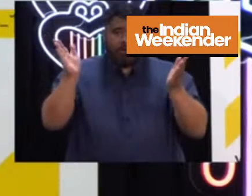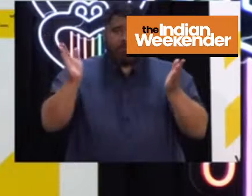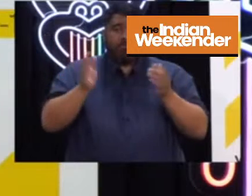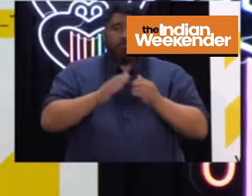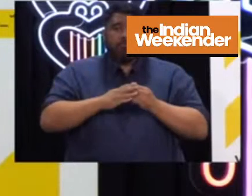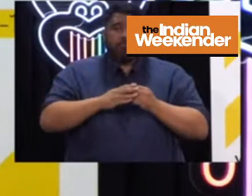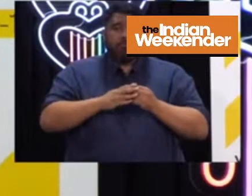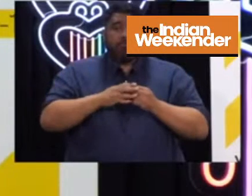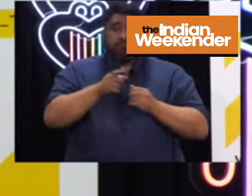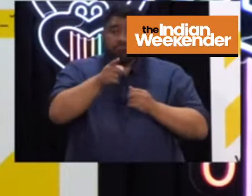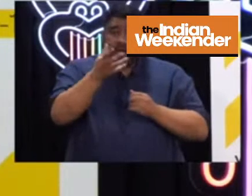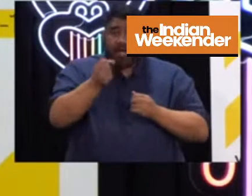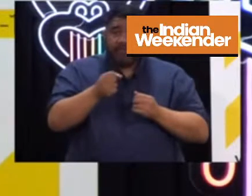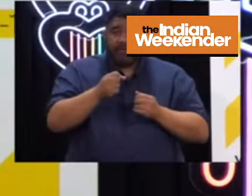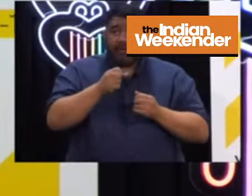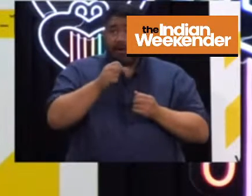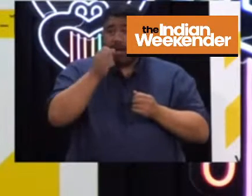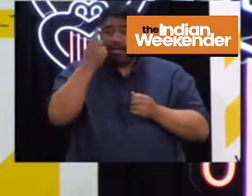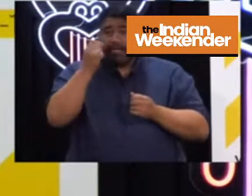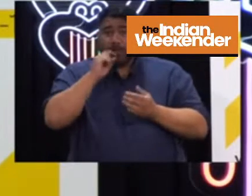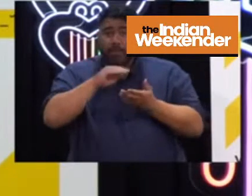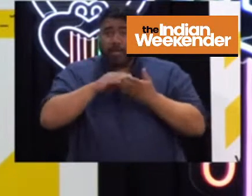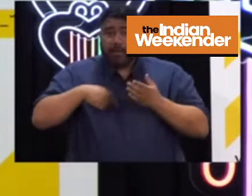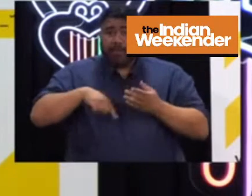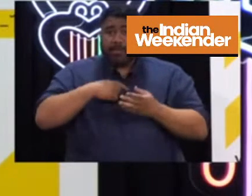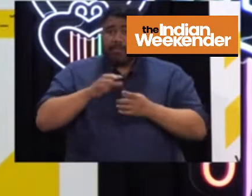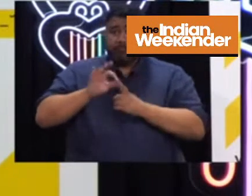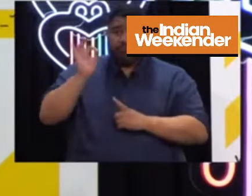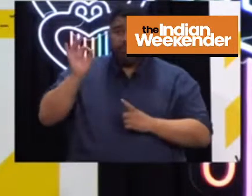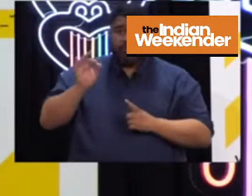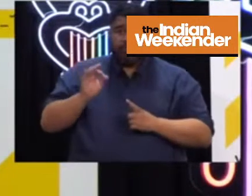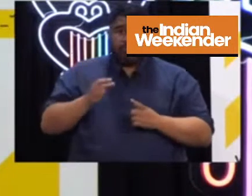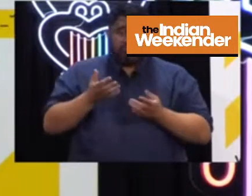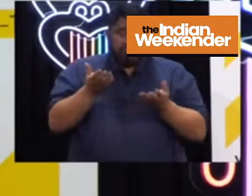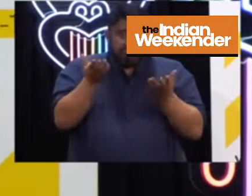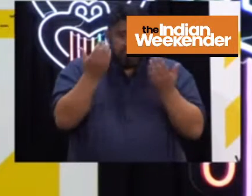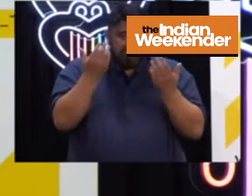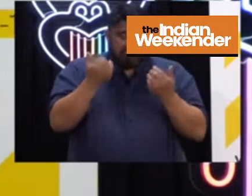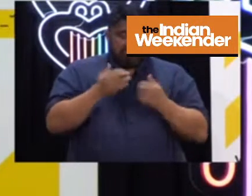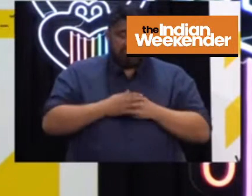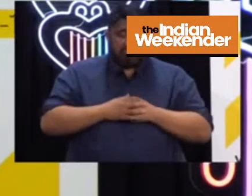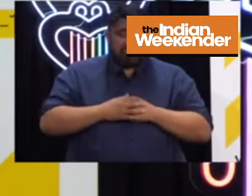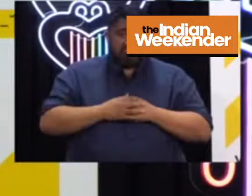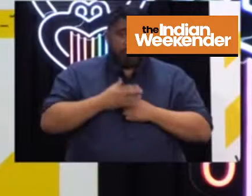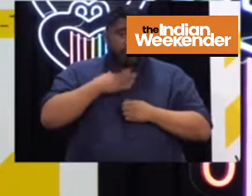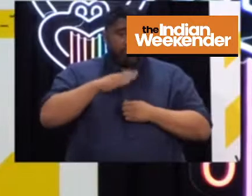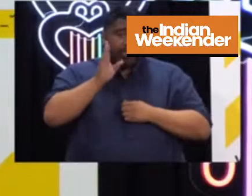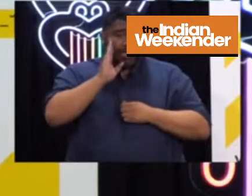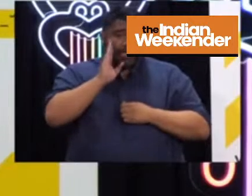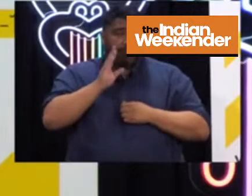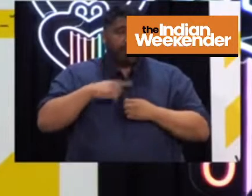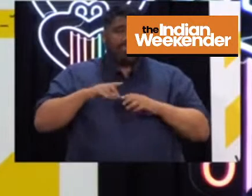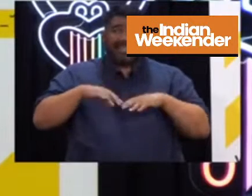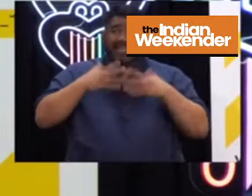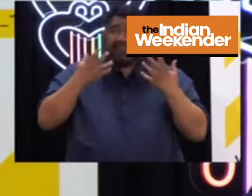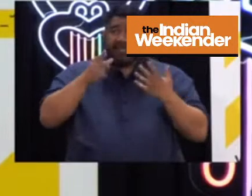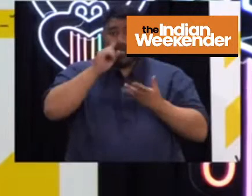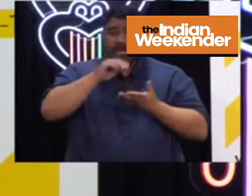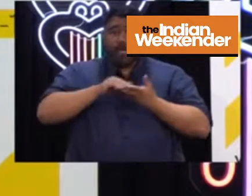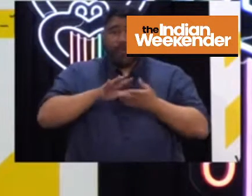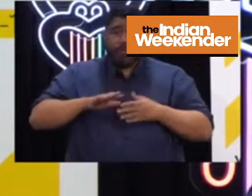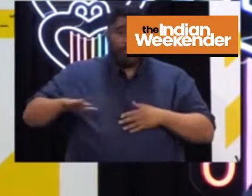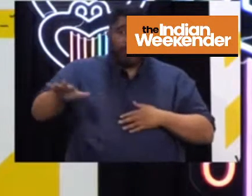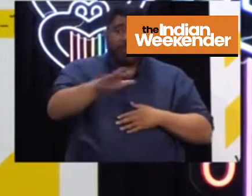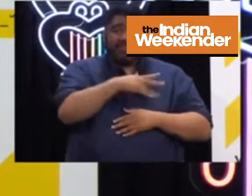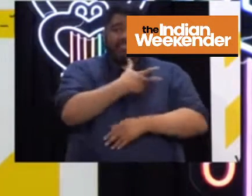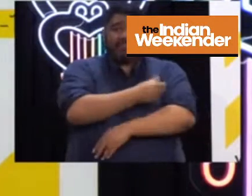to us an idea that we think will make a difference, we'd be happy to take those on, because it's good for all of us if we have as many people as possible being